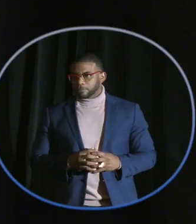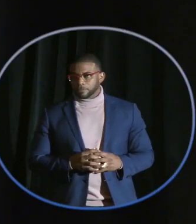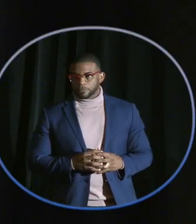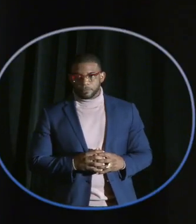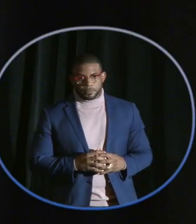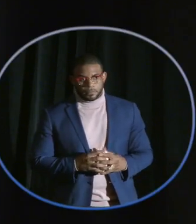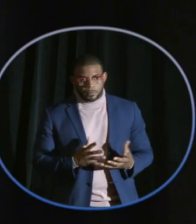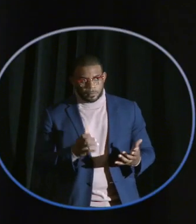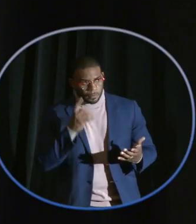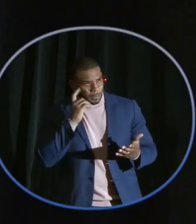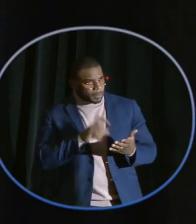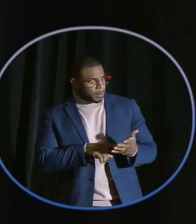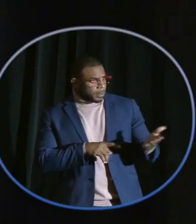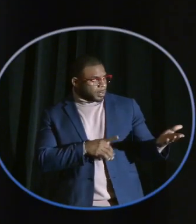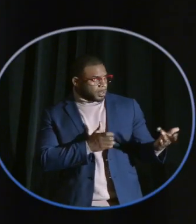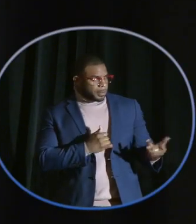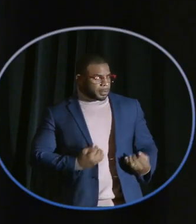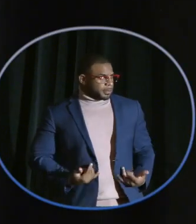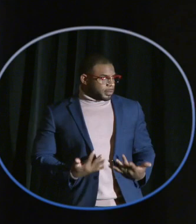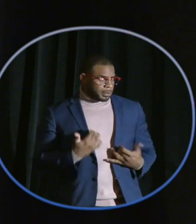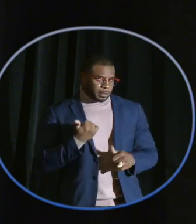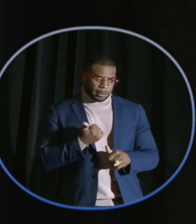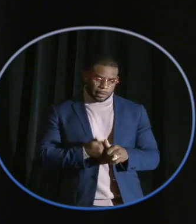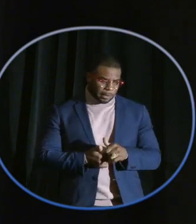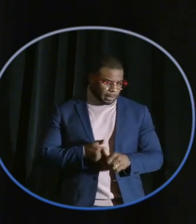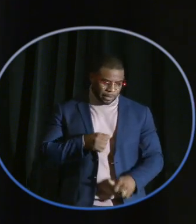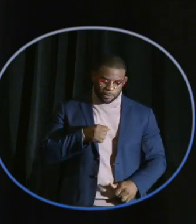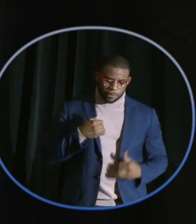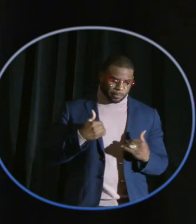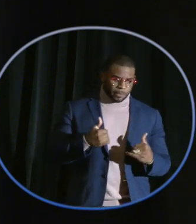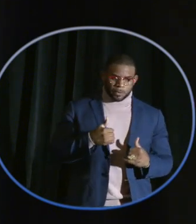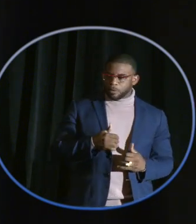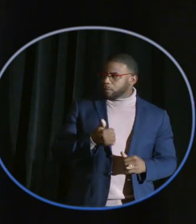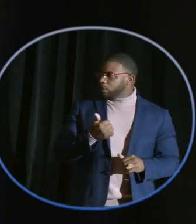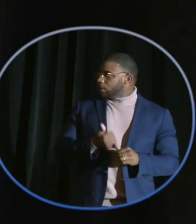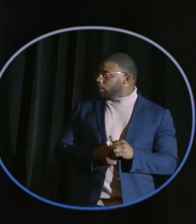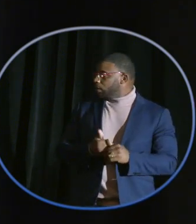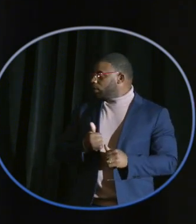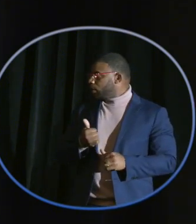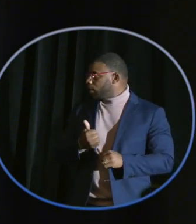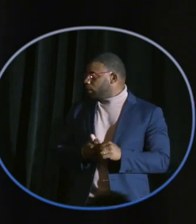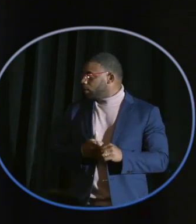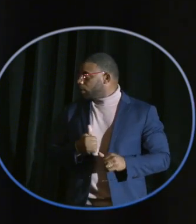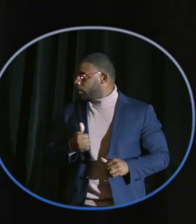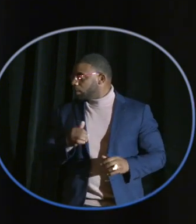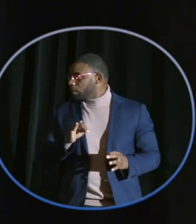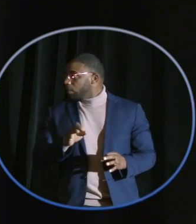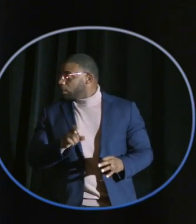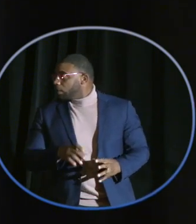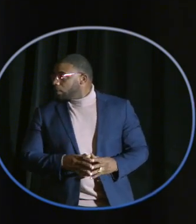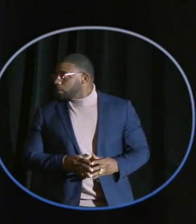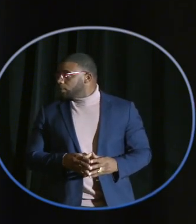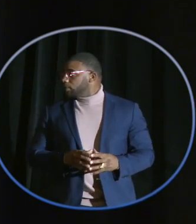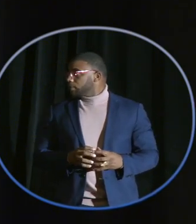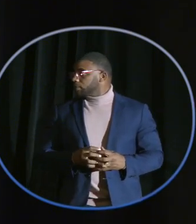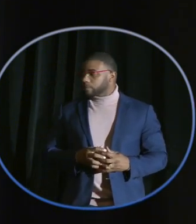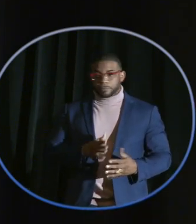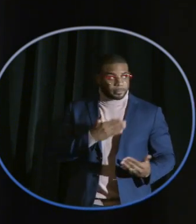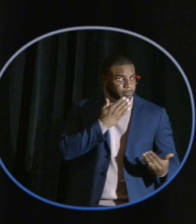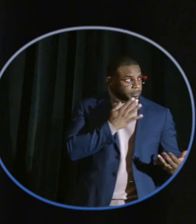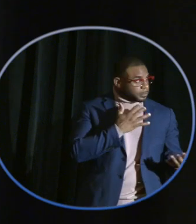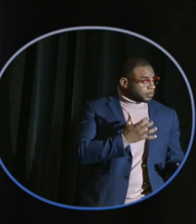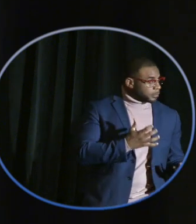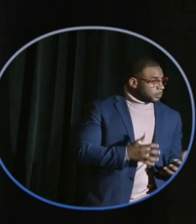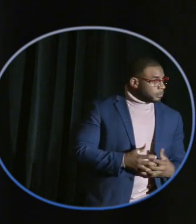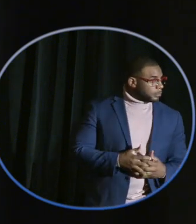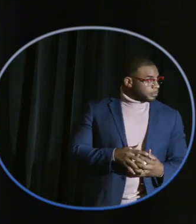And I just want you to know he brings the fire at every meeting, of the Community Relations Commission. Thank you so